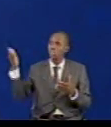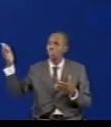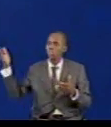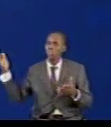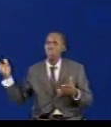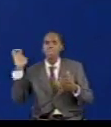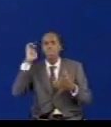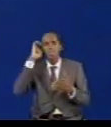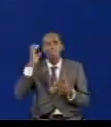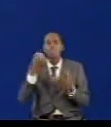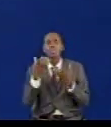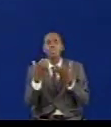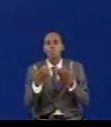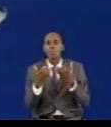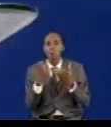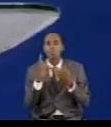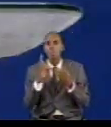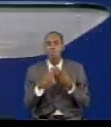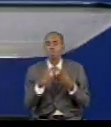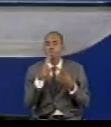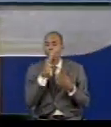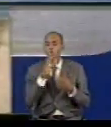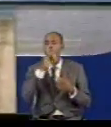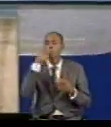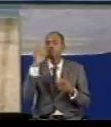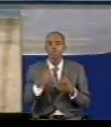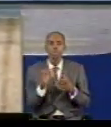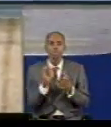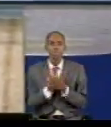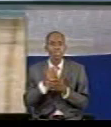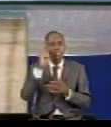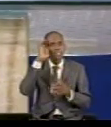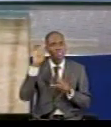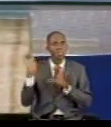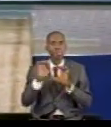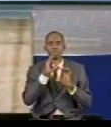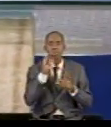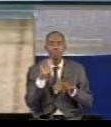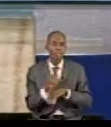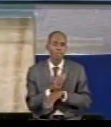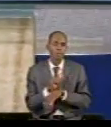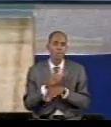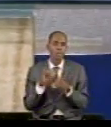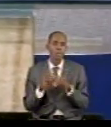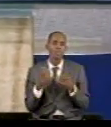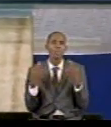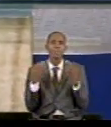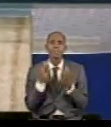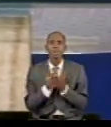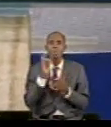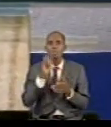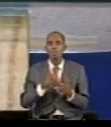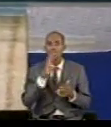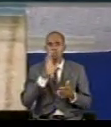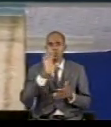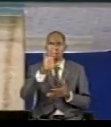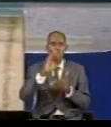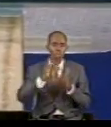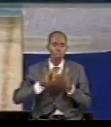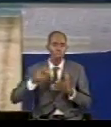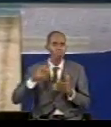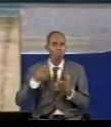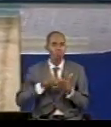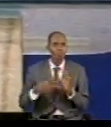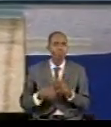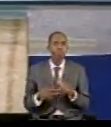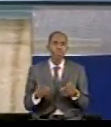to be sure he had not labored in vain. That should be our purpose too, as a